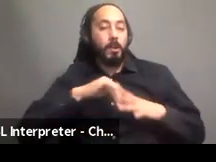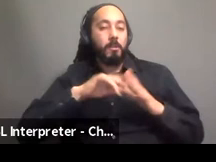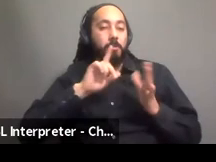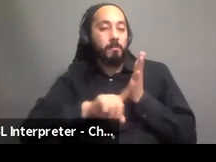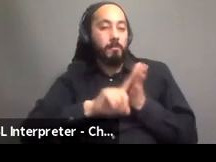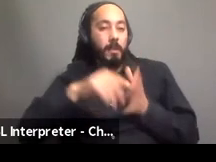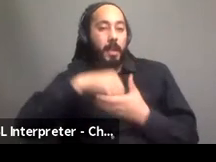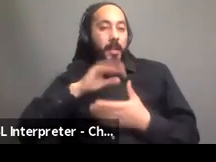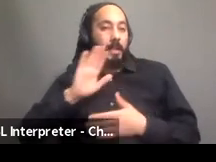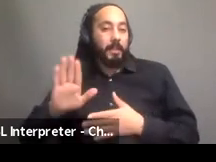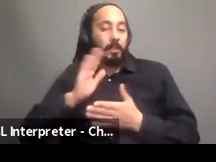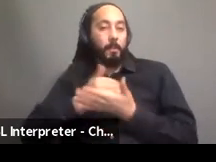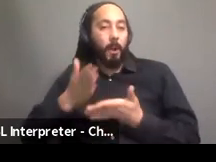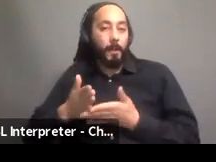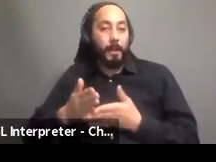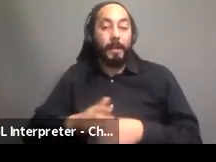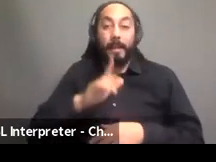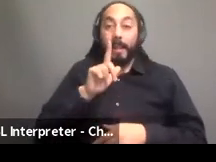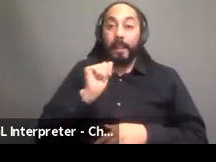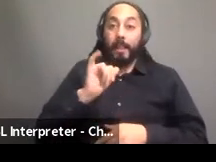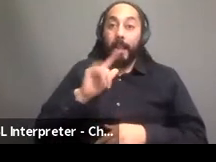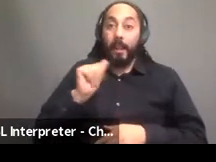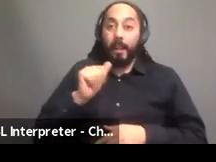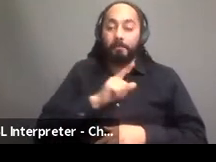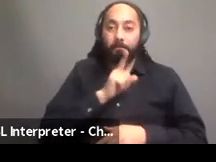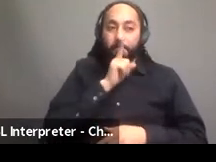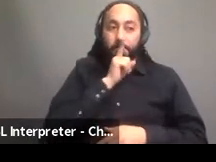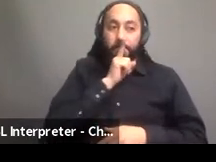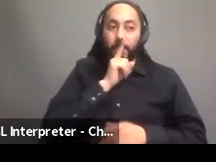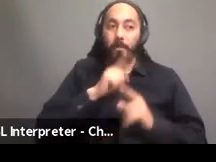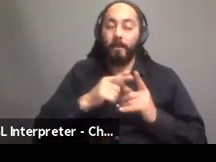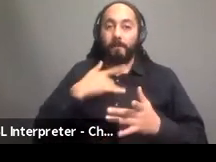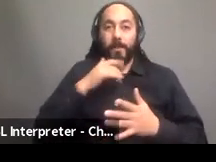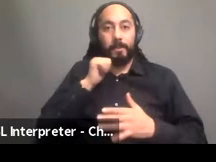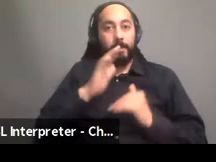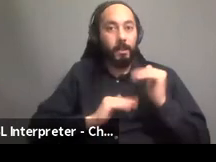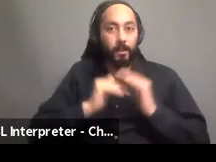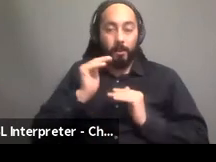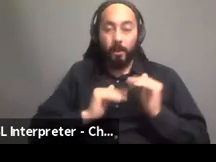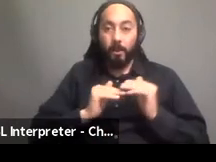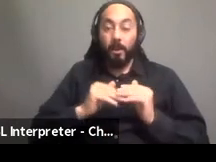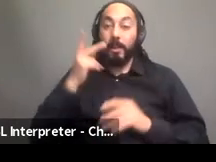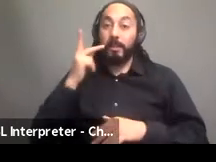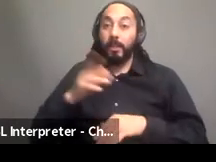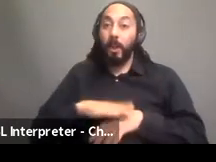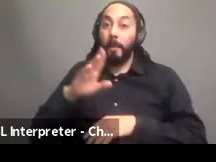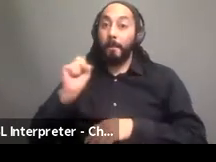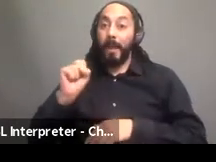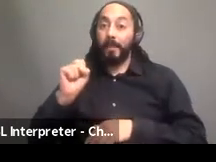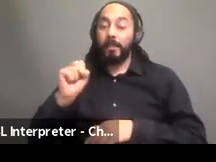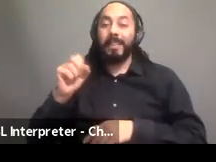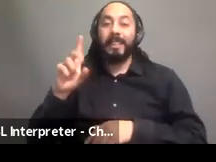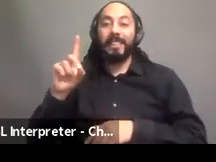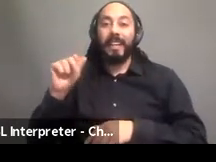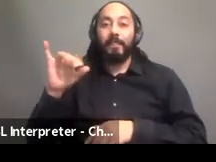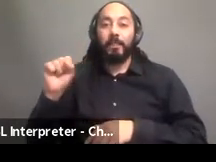anything, but this is making her uncomfortable. When they see each other on the bus, Davis touches her shoulder and